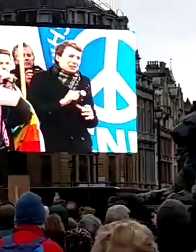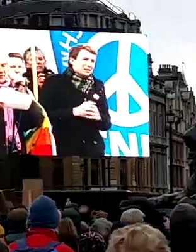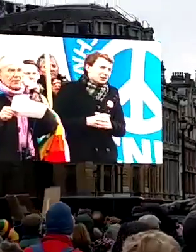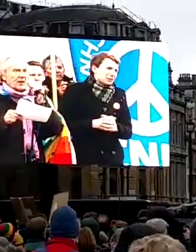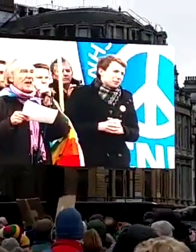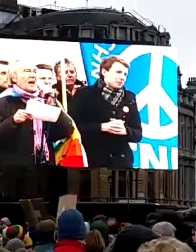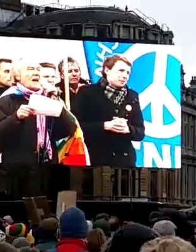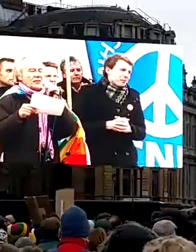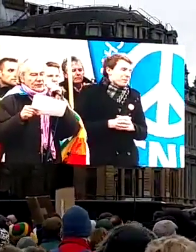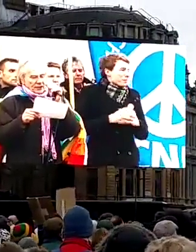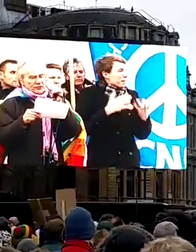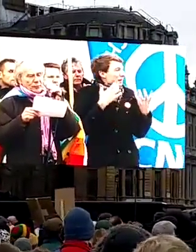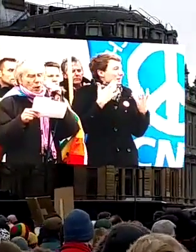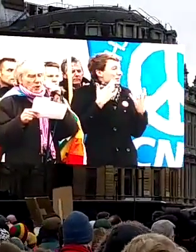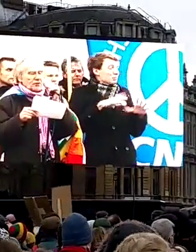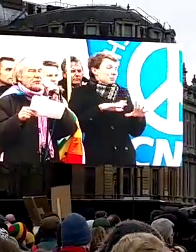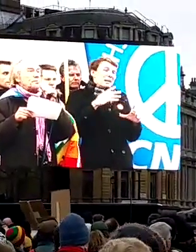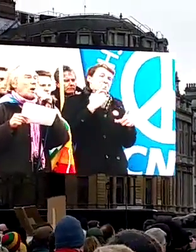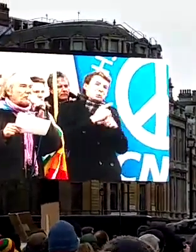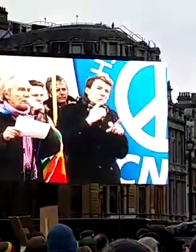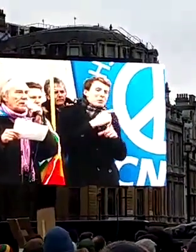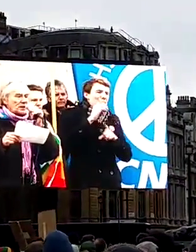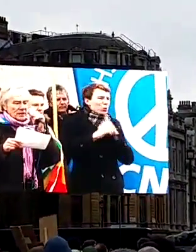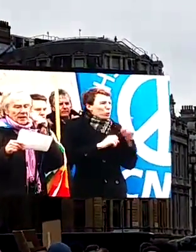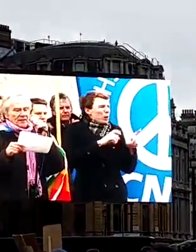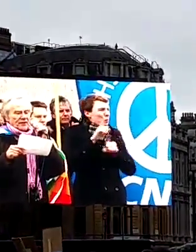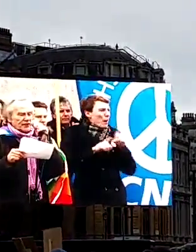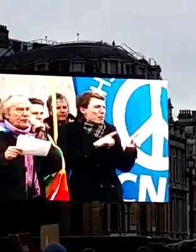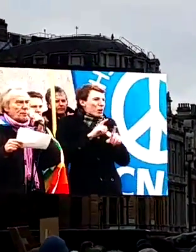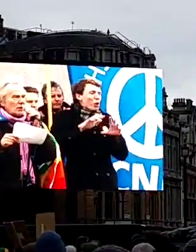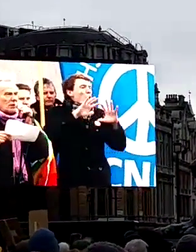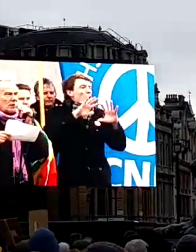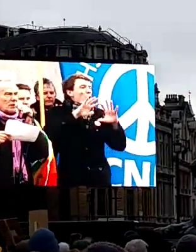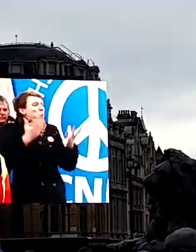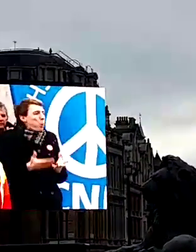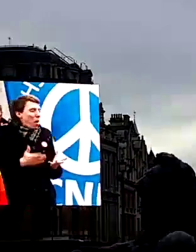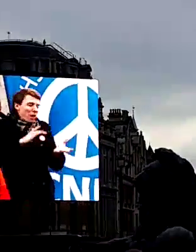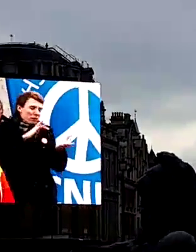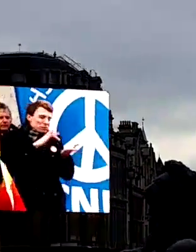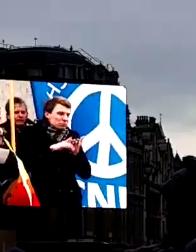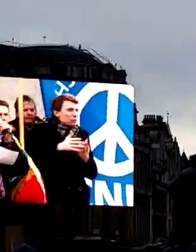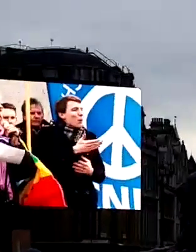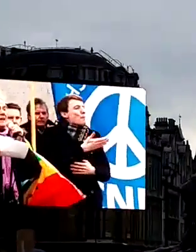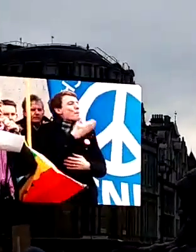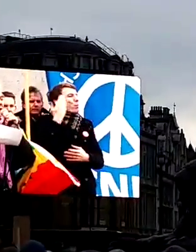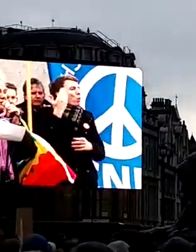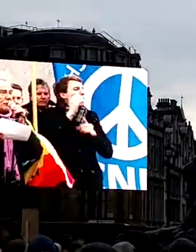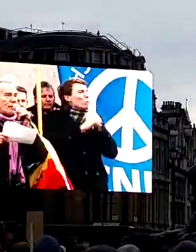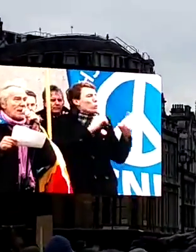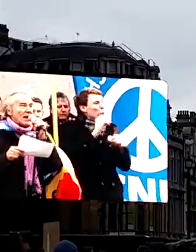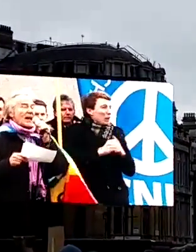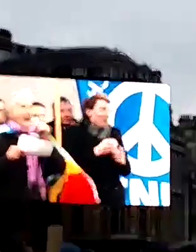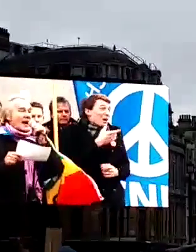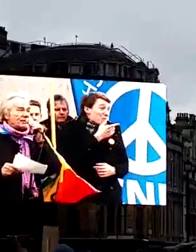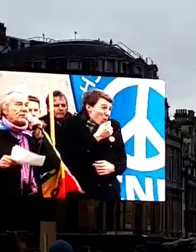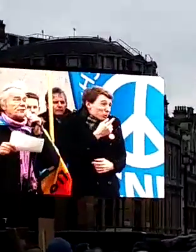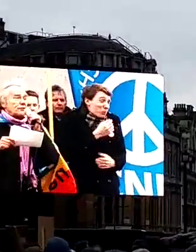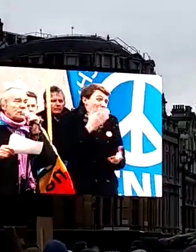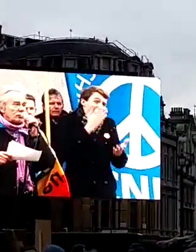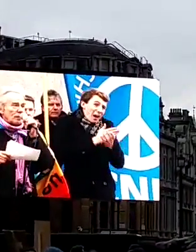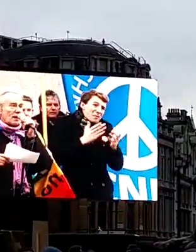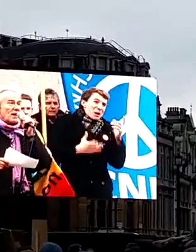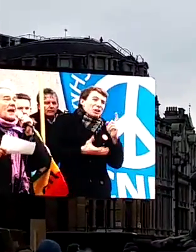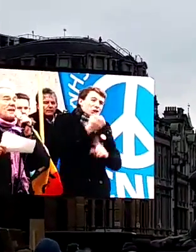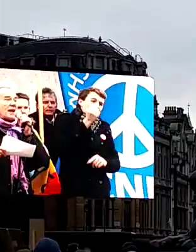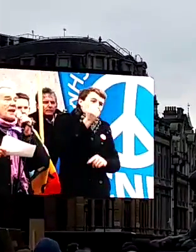nuclear weapons. And this world is possible, feasible, realistic, and reachable. And it